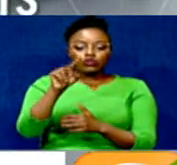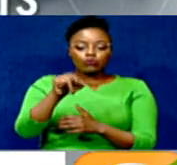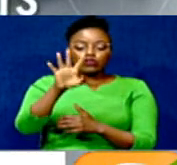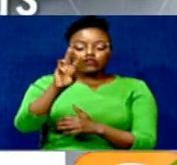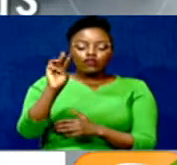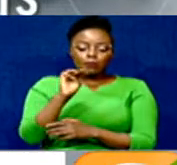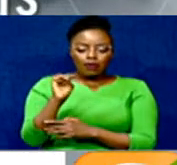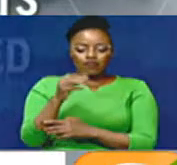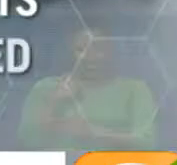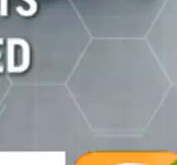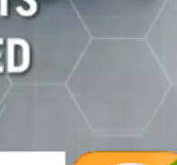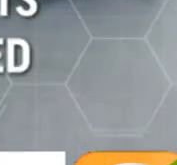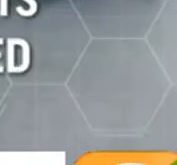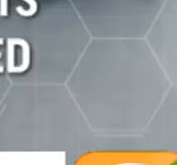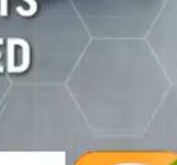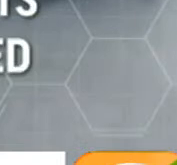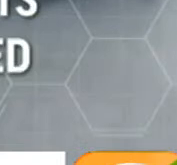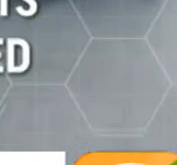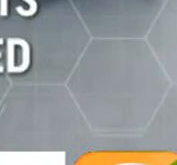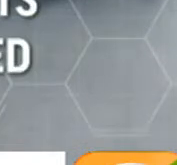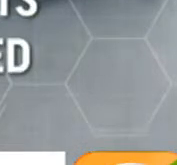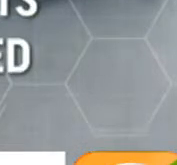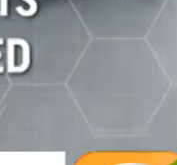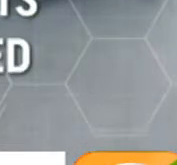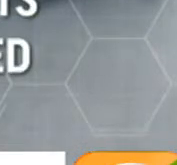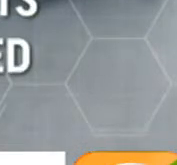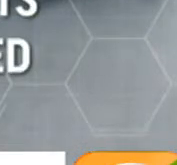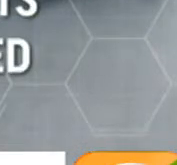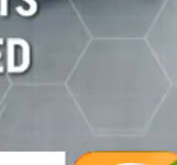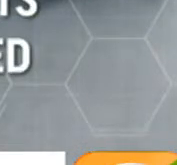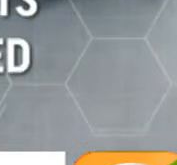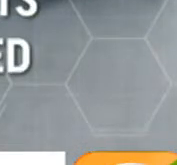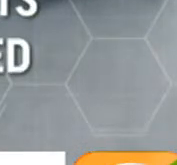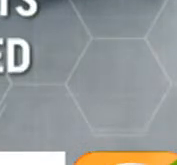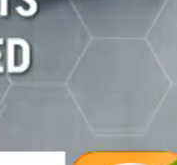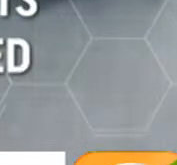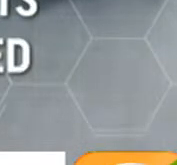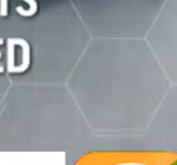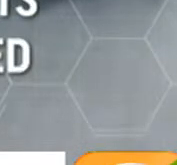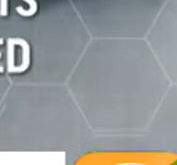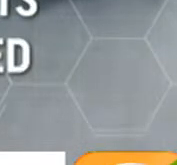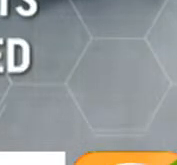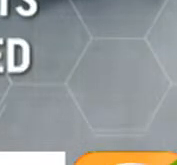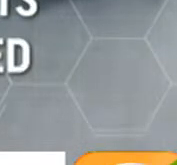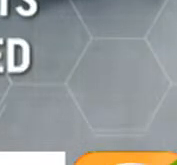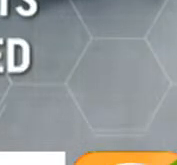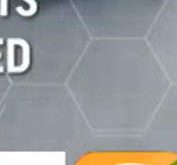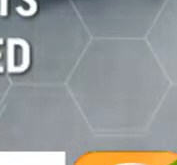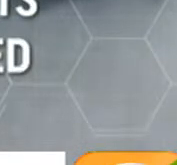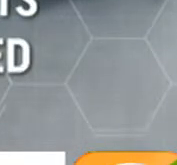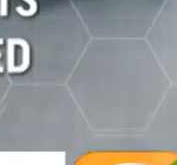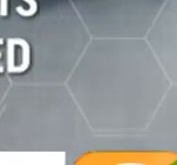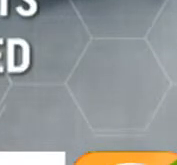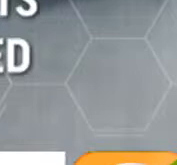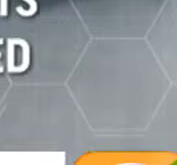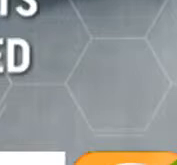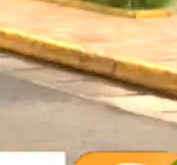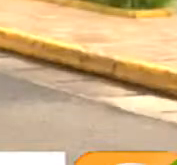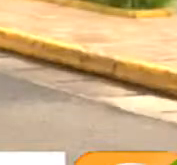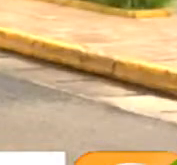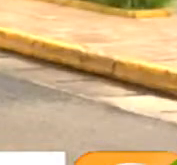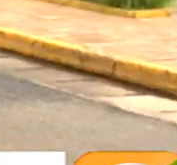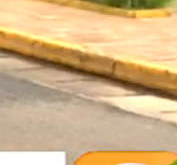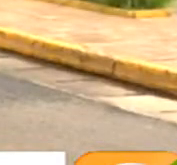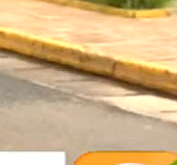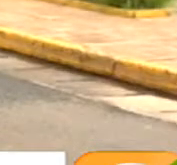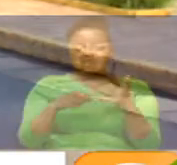Kenyans are partially vaccinated, while 404,000 persons have had booster doses administered. The government